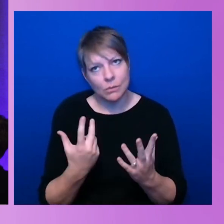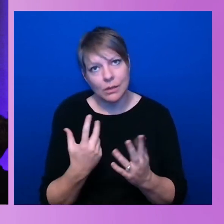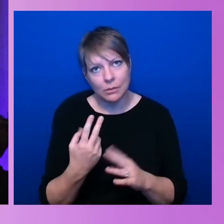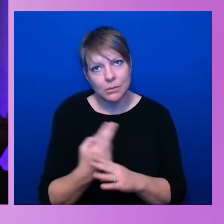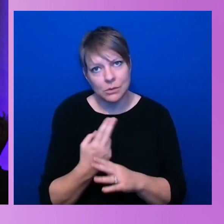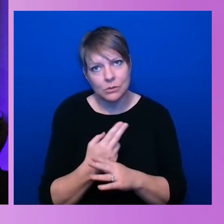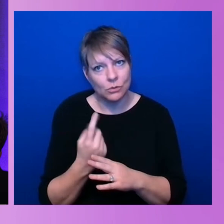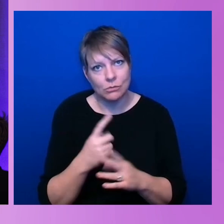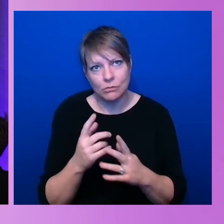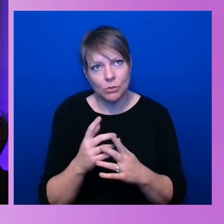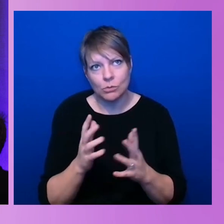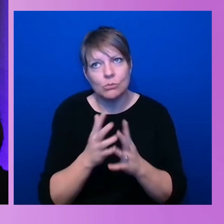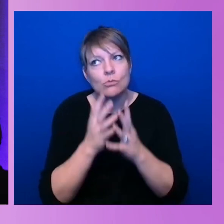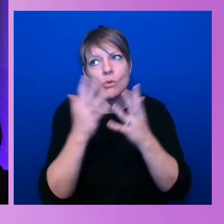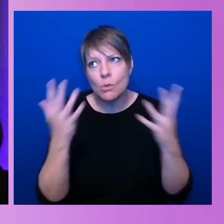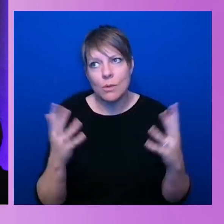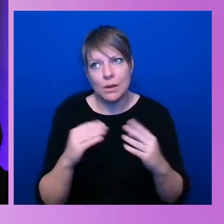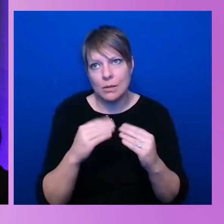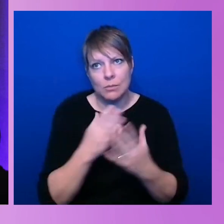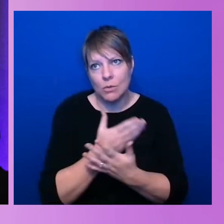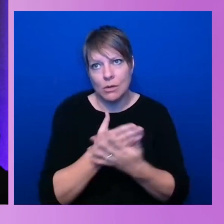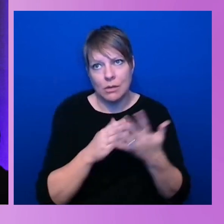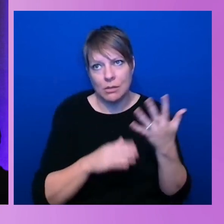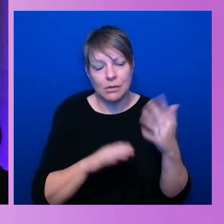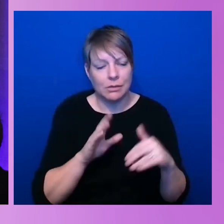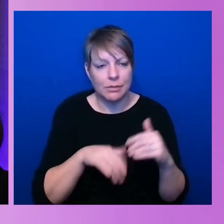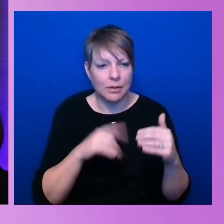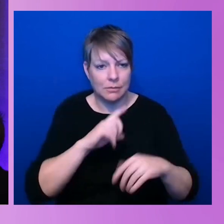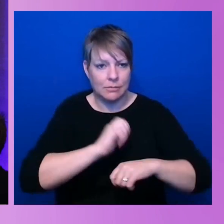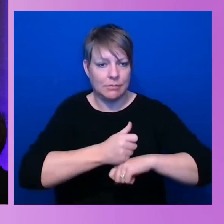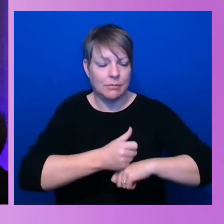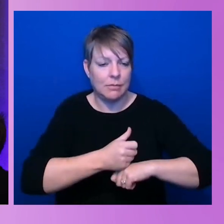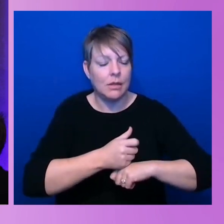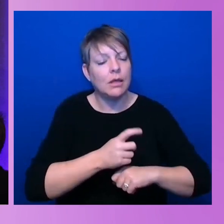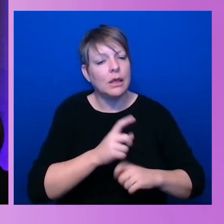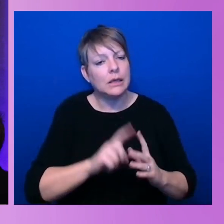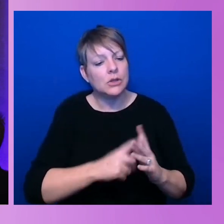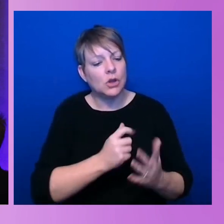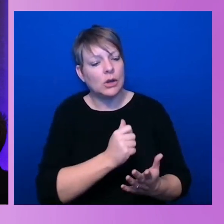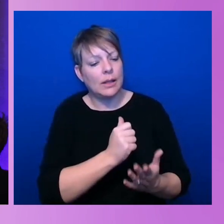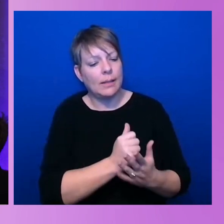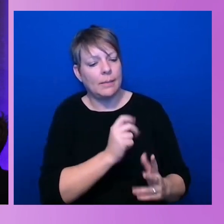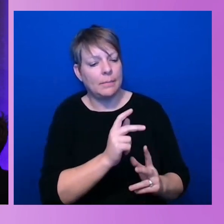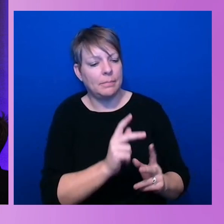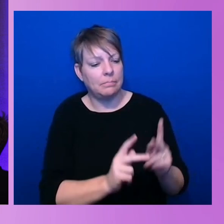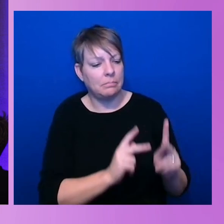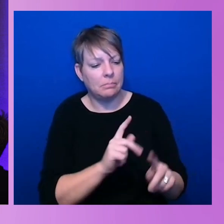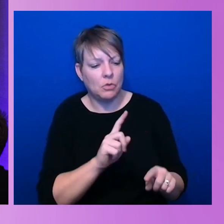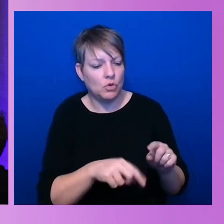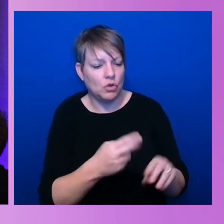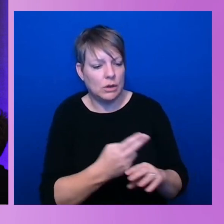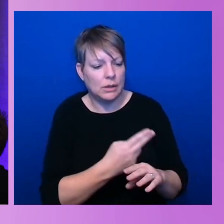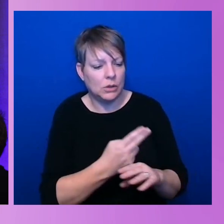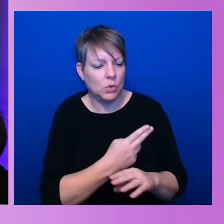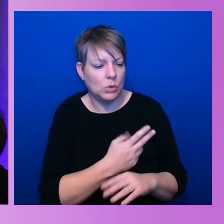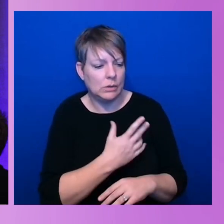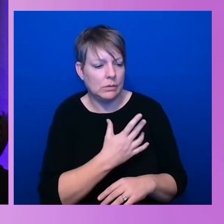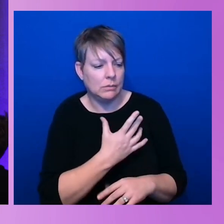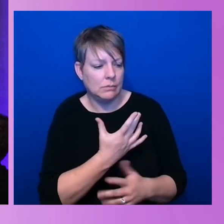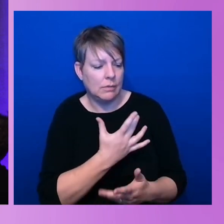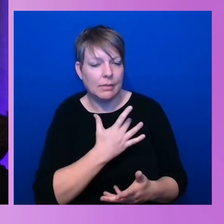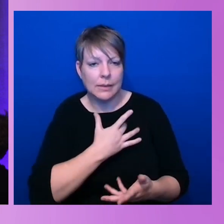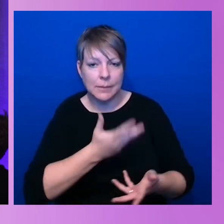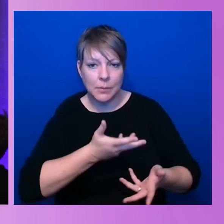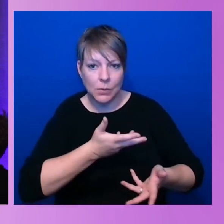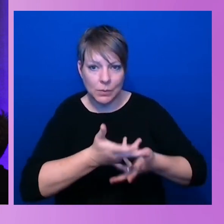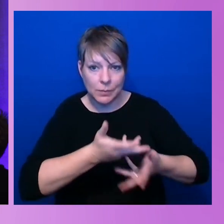more scenarios than it started out as. It started out as helping folks who couldn't use the typical ways of interacting with the computer, like